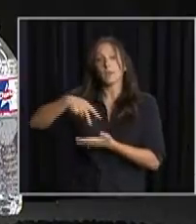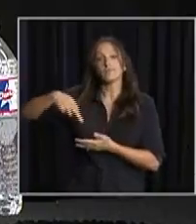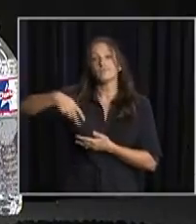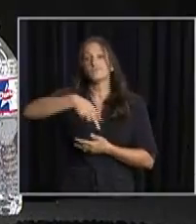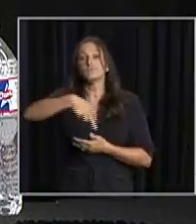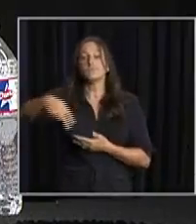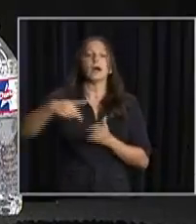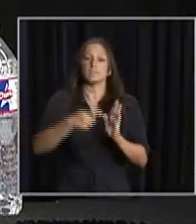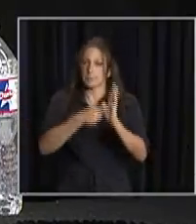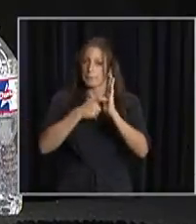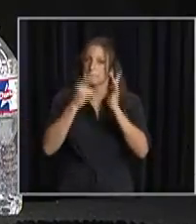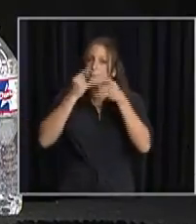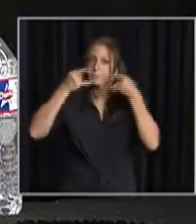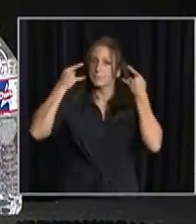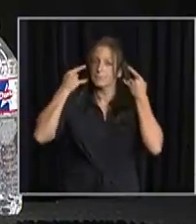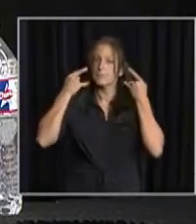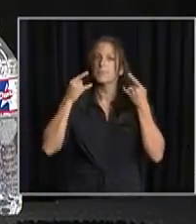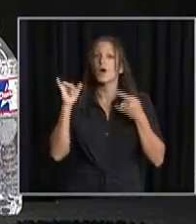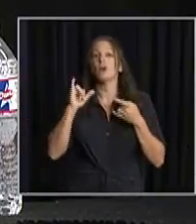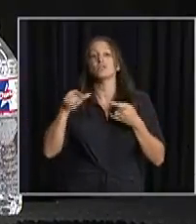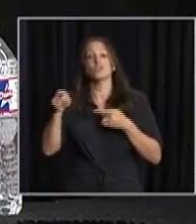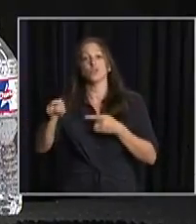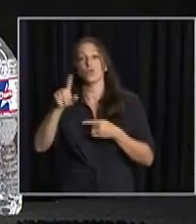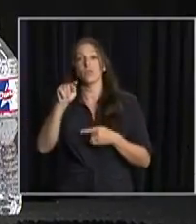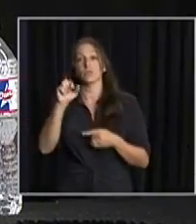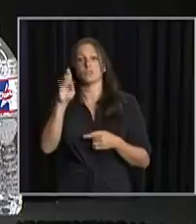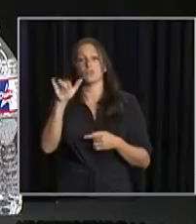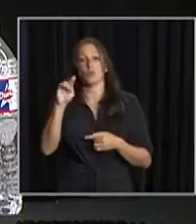the face mask, and they're providing face masks for